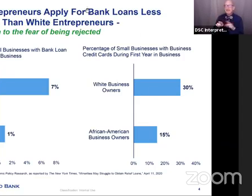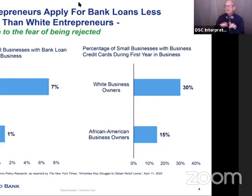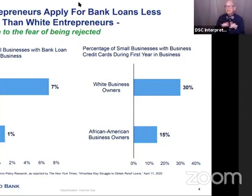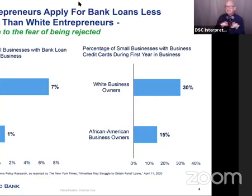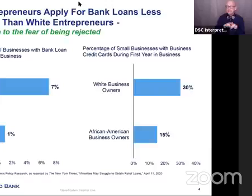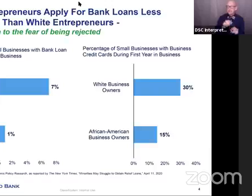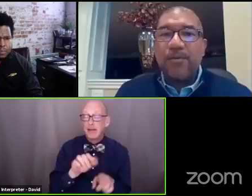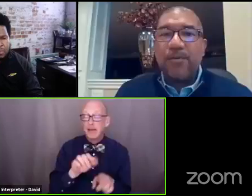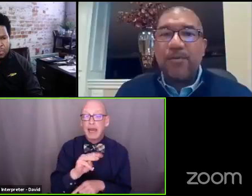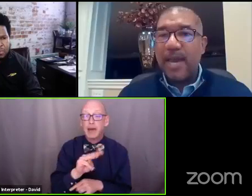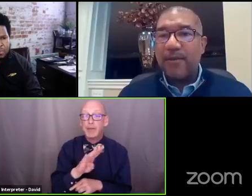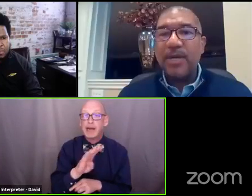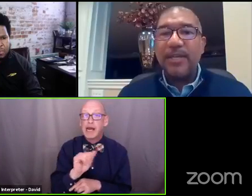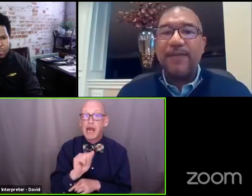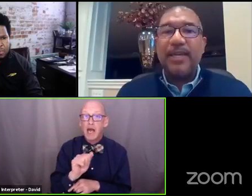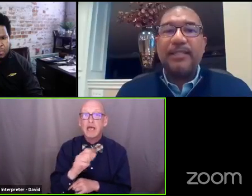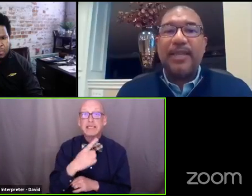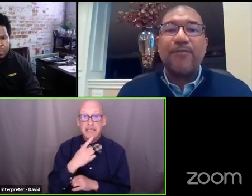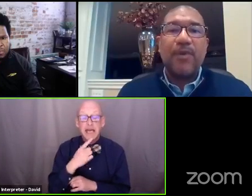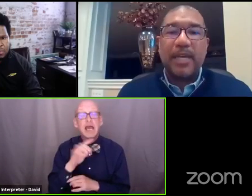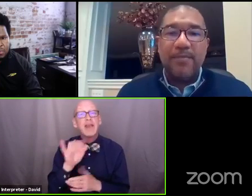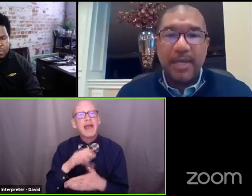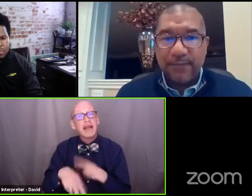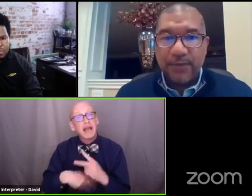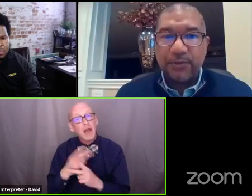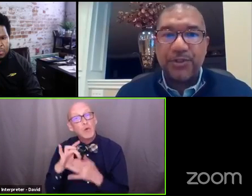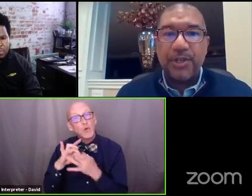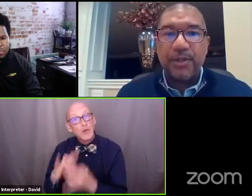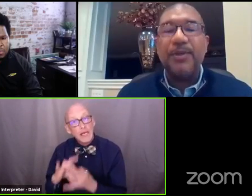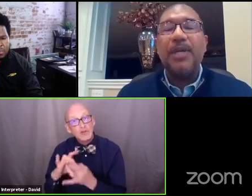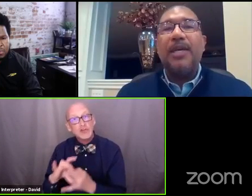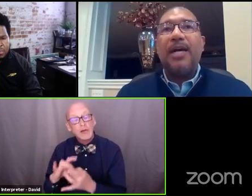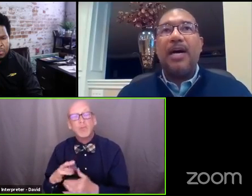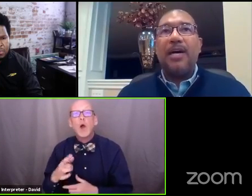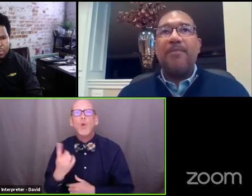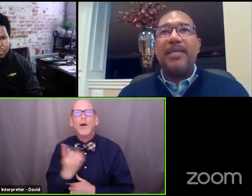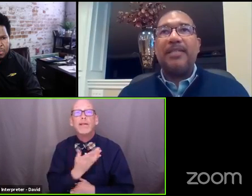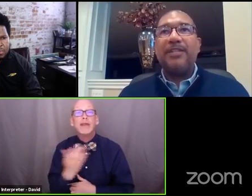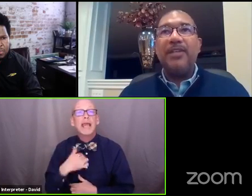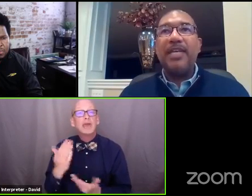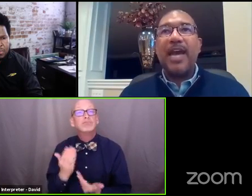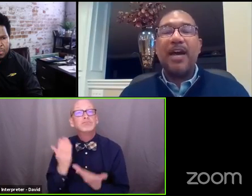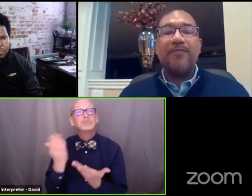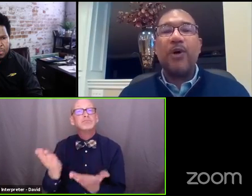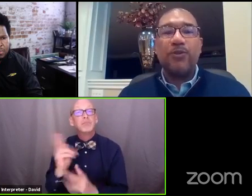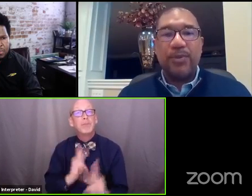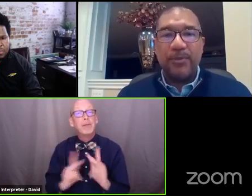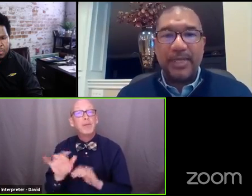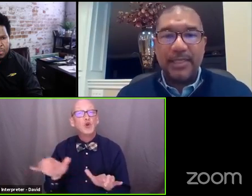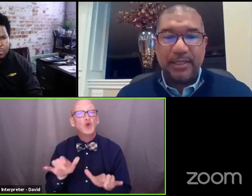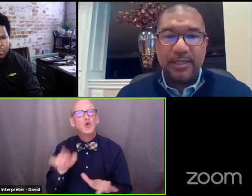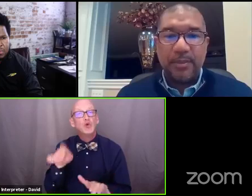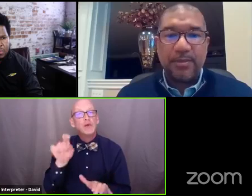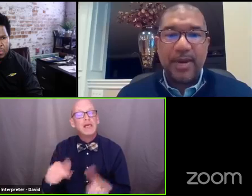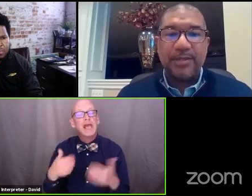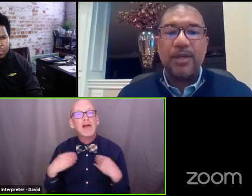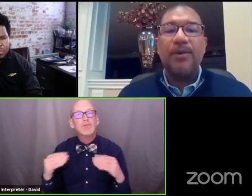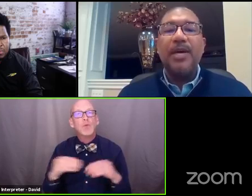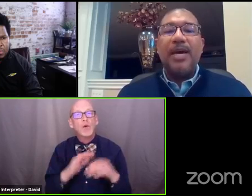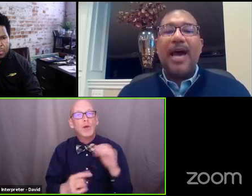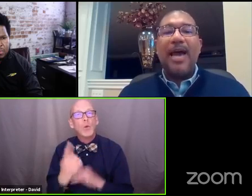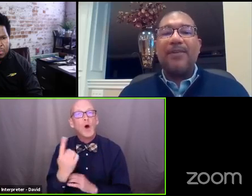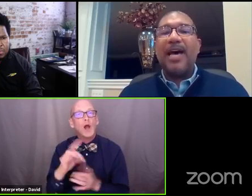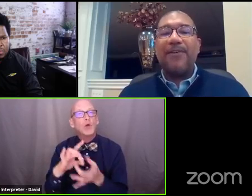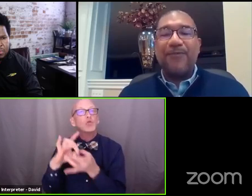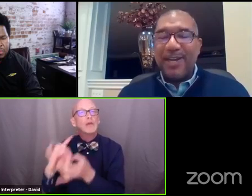of relationship that you have to have. One of the things that I've recommended folks do is that you need to have multiple relationships, right?